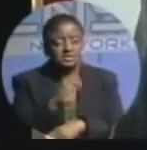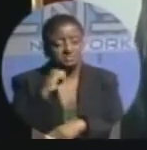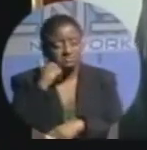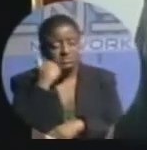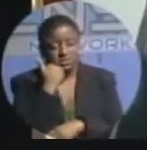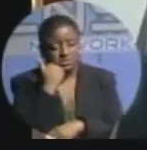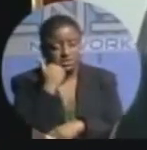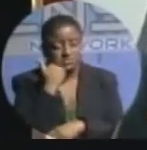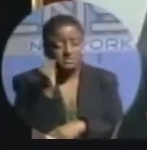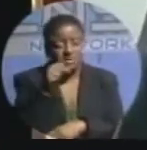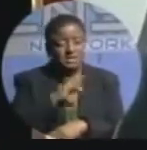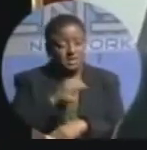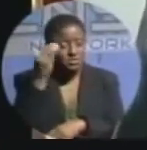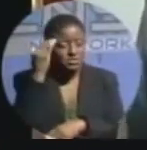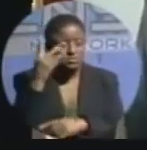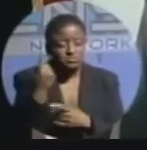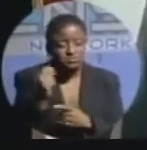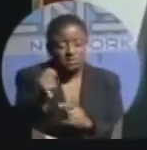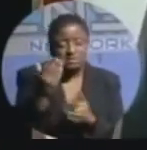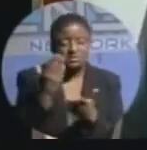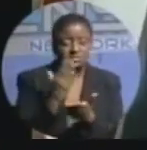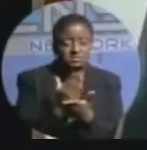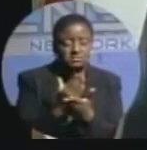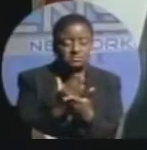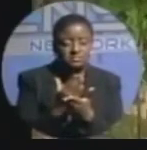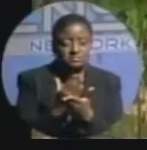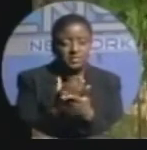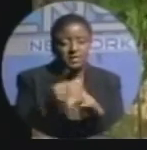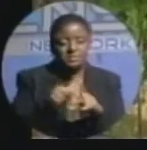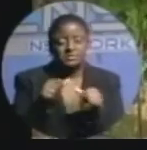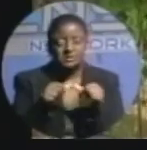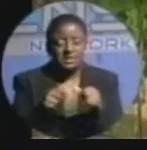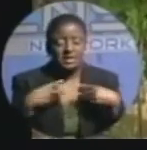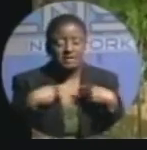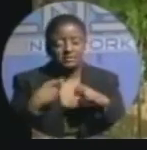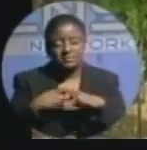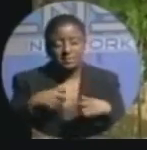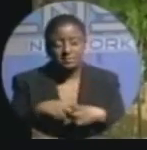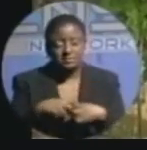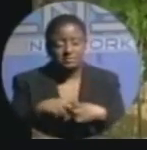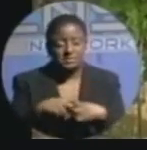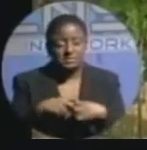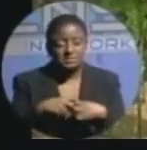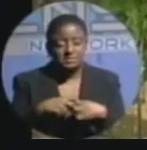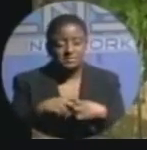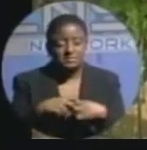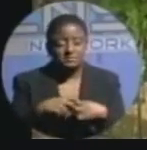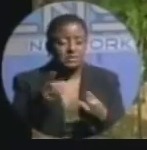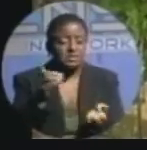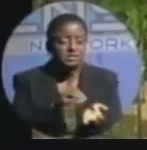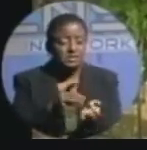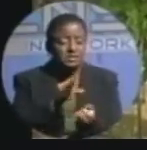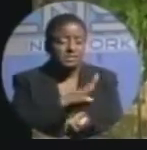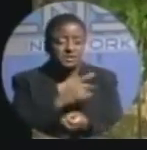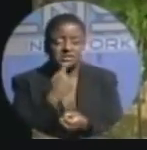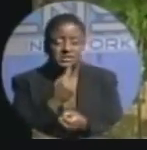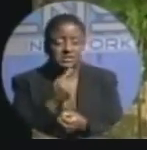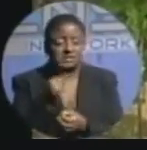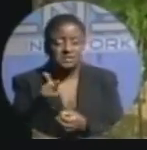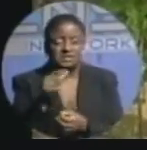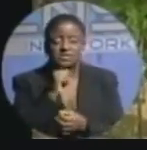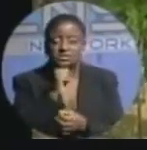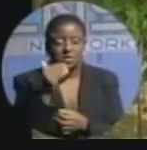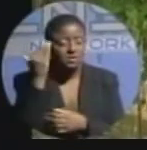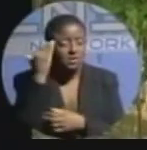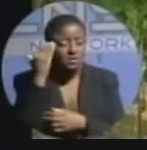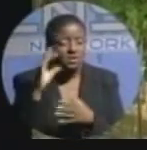Yes, I know you've tried to cut back, but you're still having the problems. Now, Dr. Barrett says, based on his research, he doesn't know of any